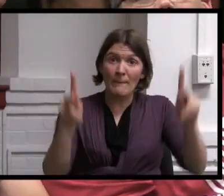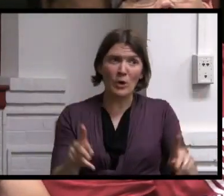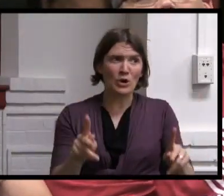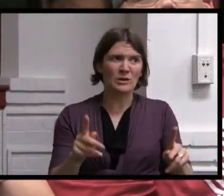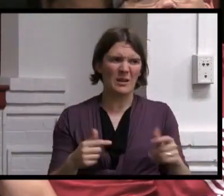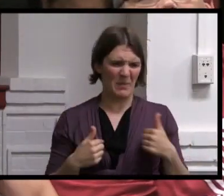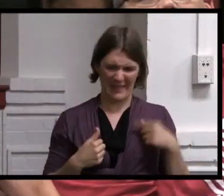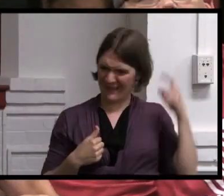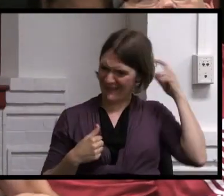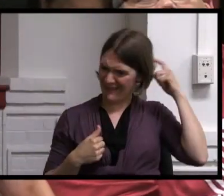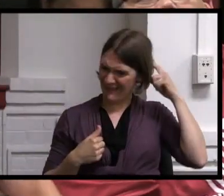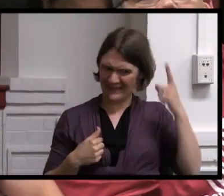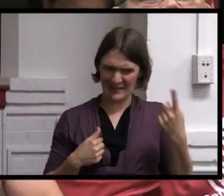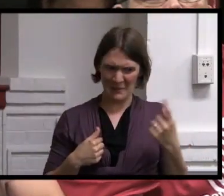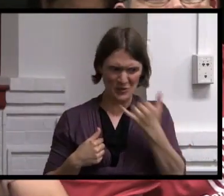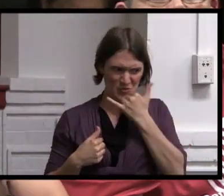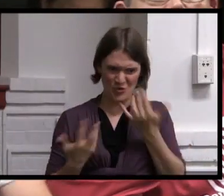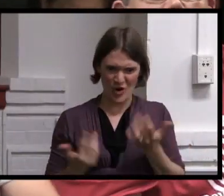this isn't right.